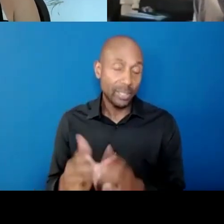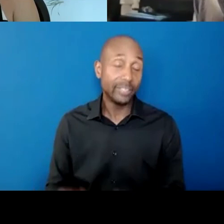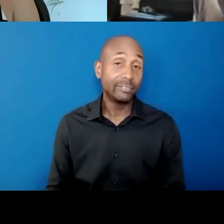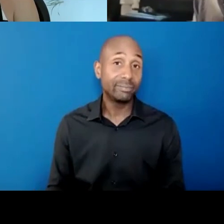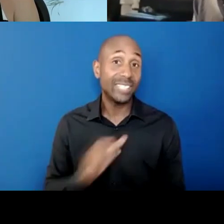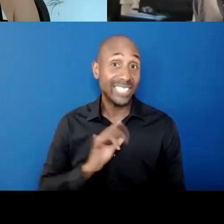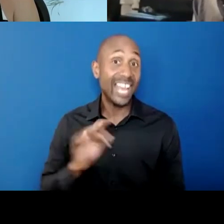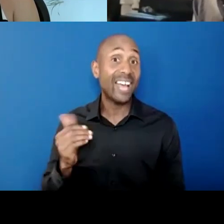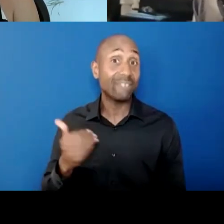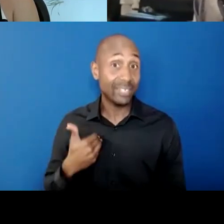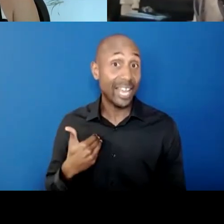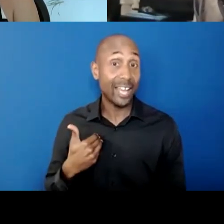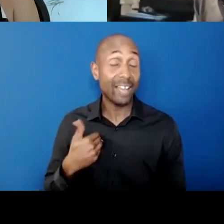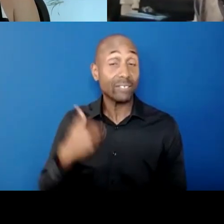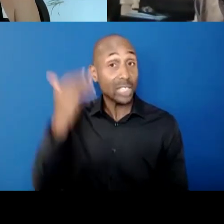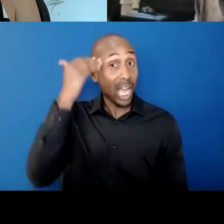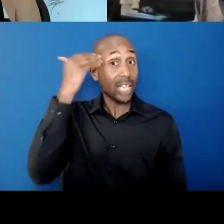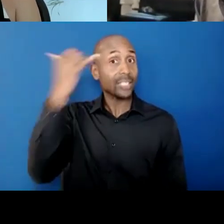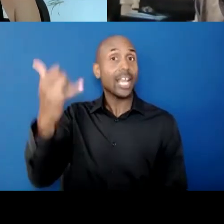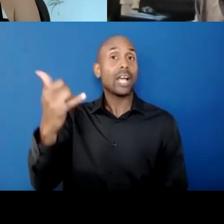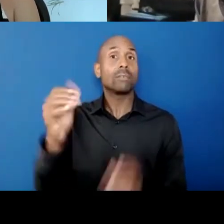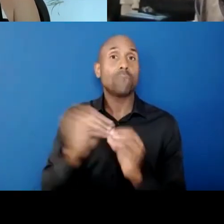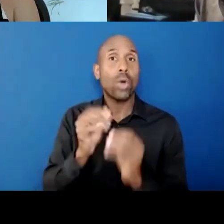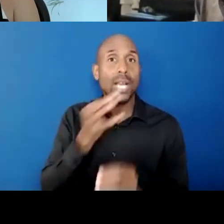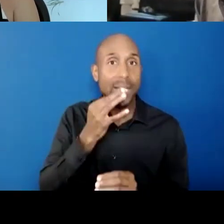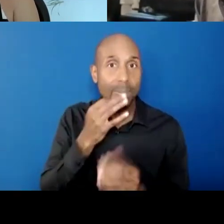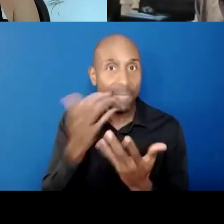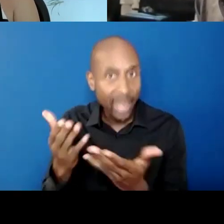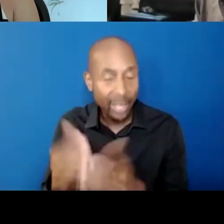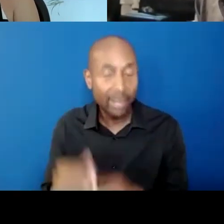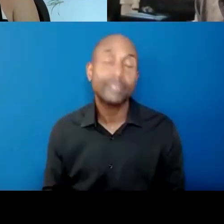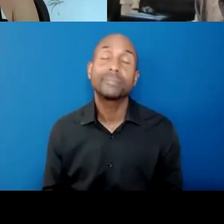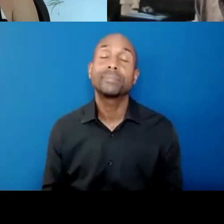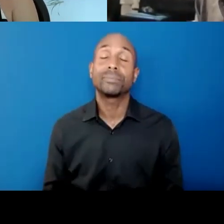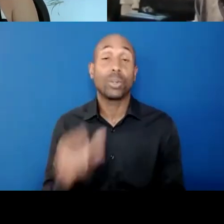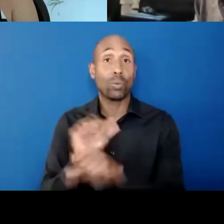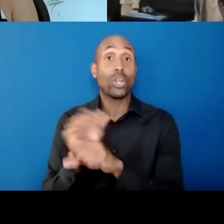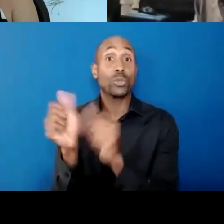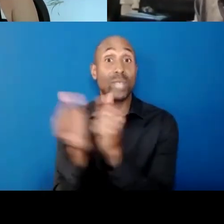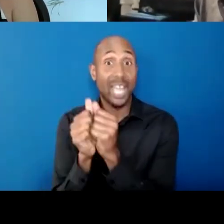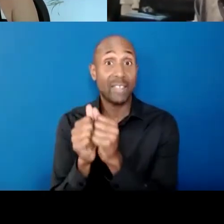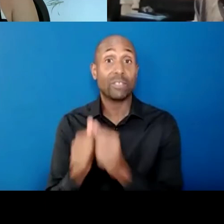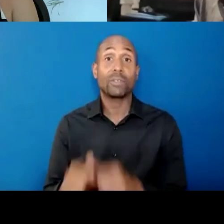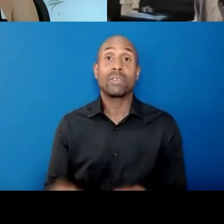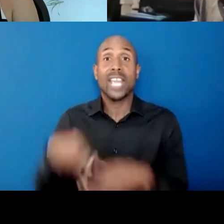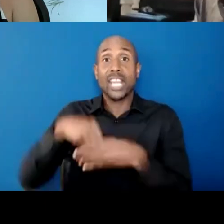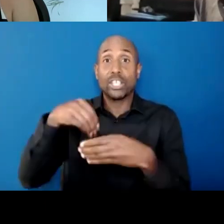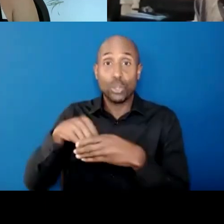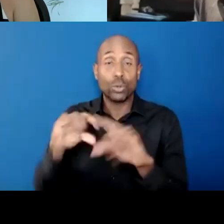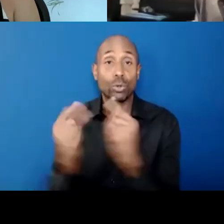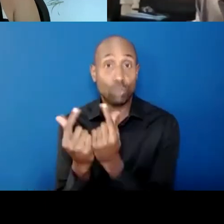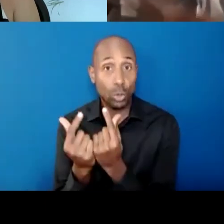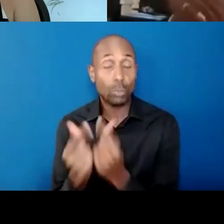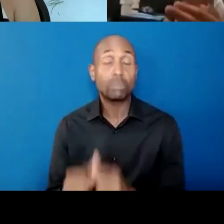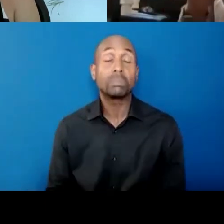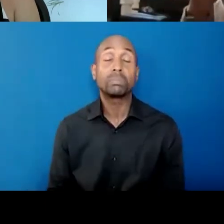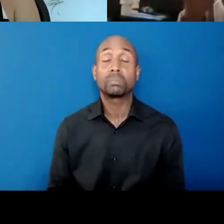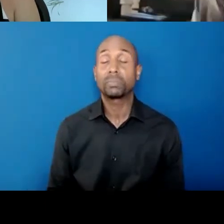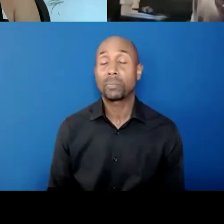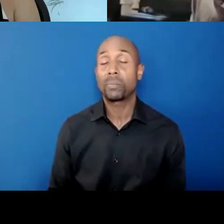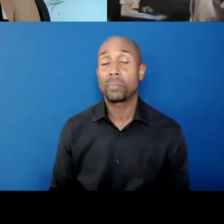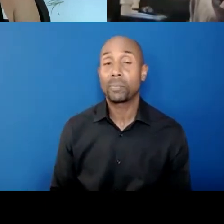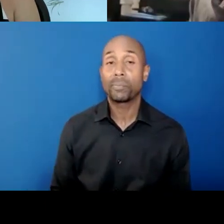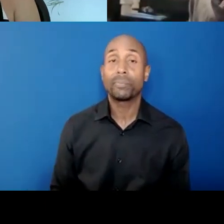with each other. We formed internal working groups in the State Department that deal with disability and exchange for us to